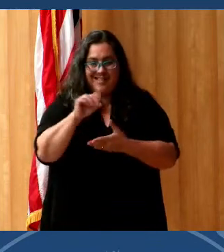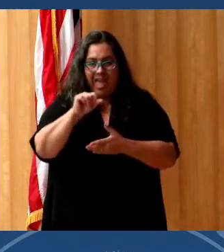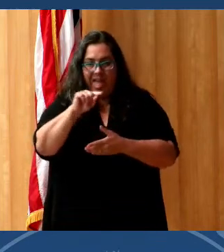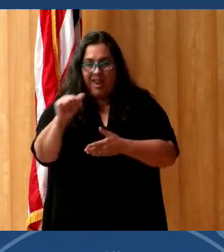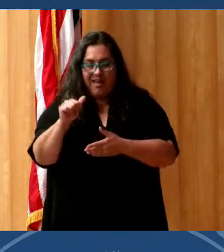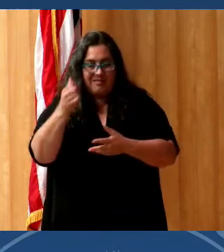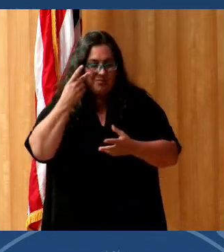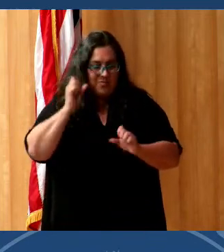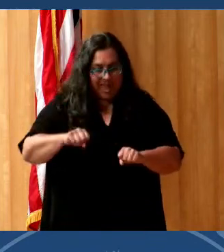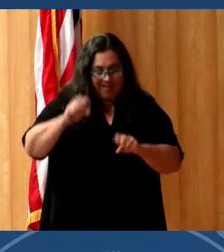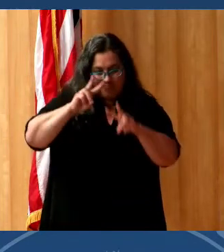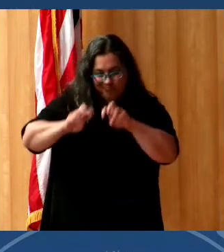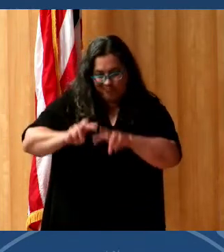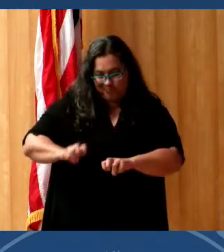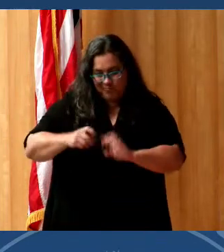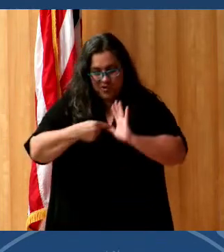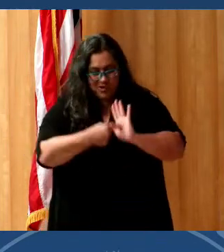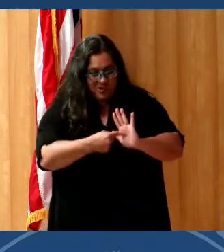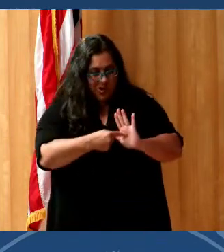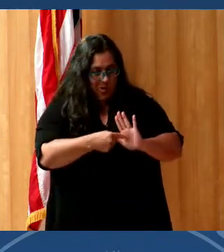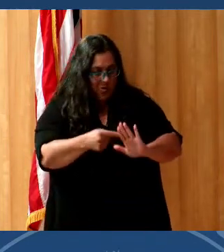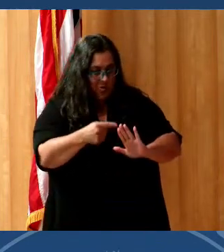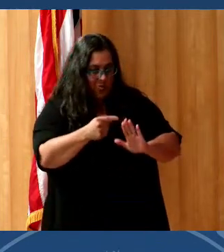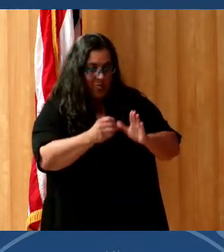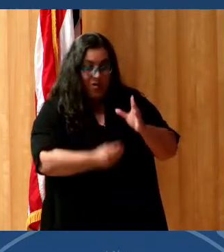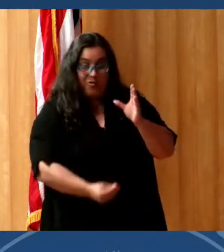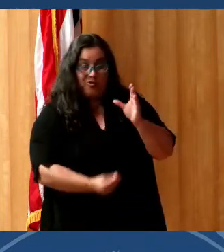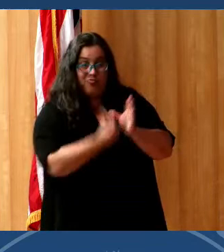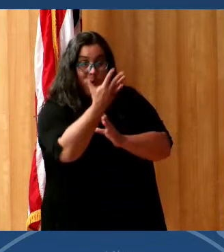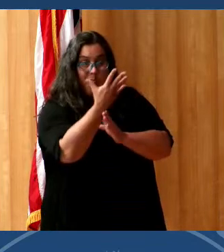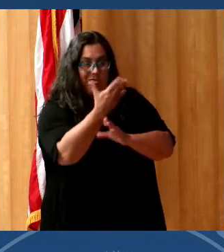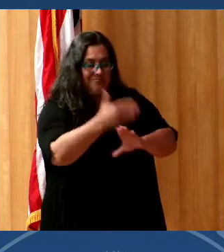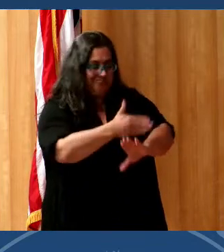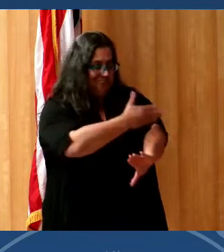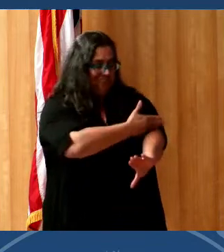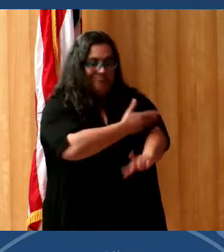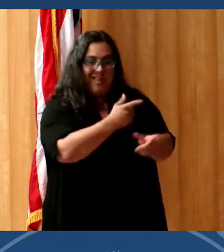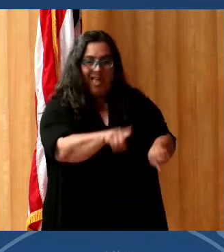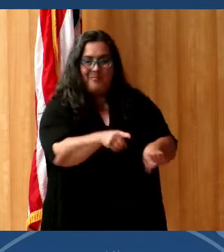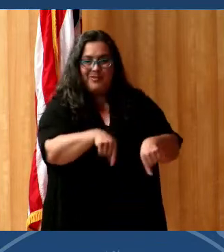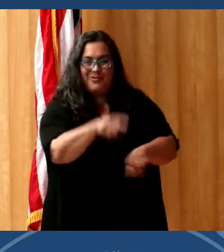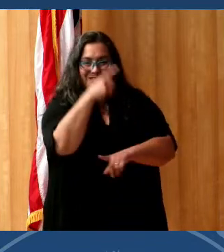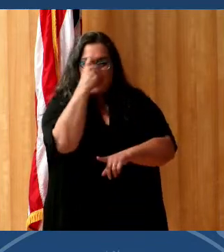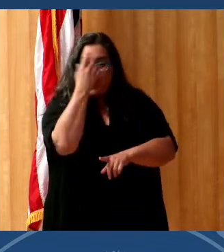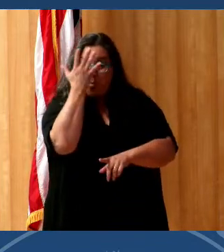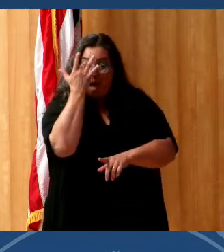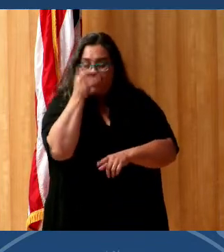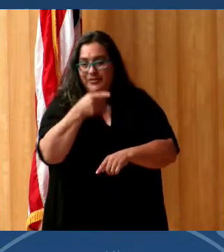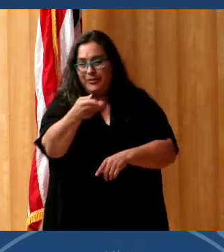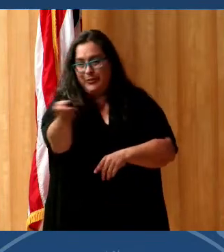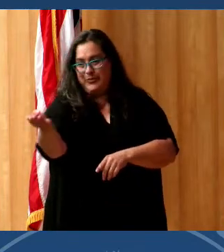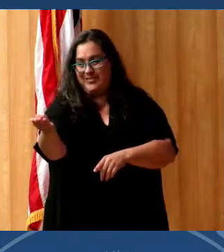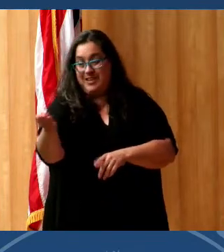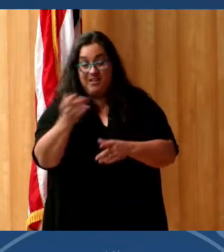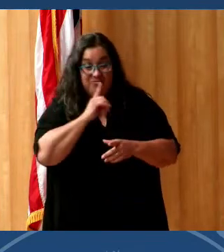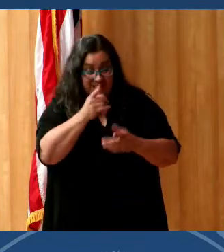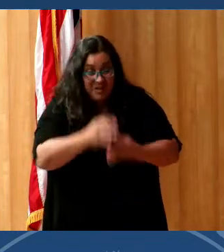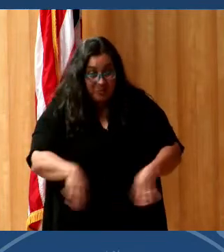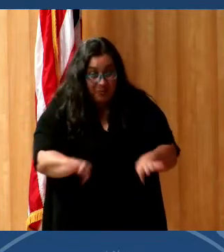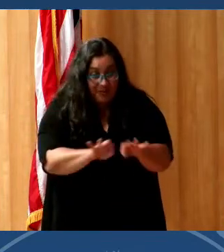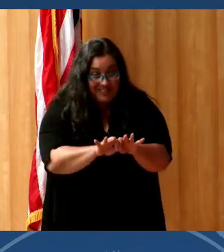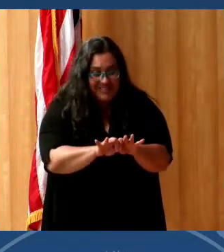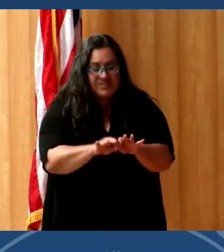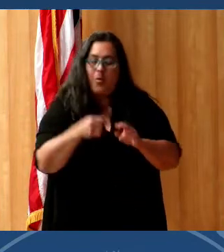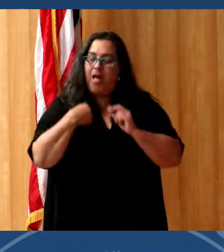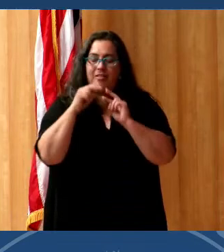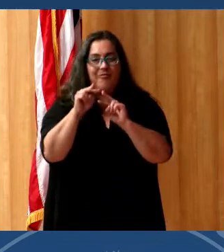hopefully can demonstrate that growth happened this summer because of you, right? You're such a key part of that. So I look forward